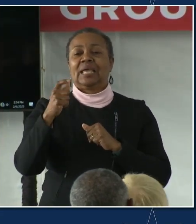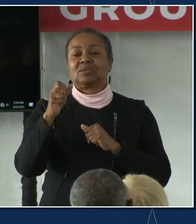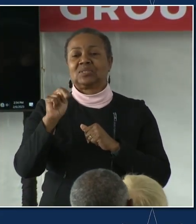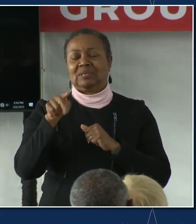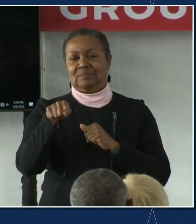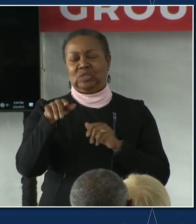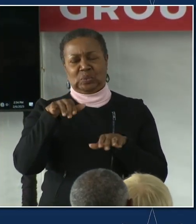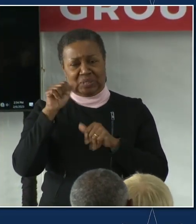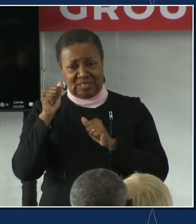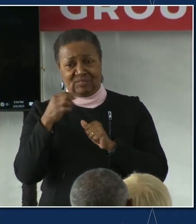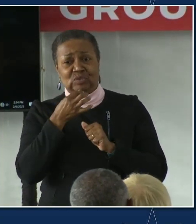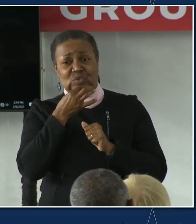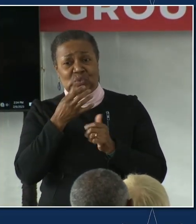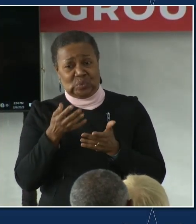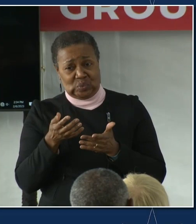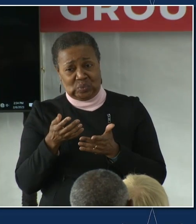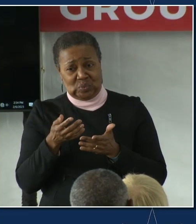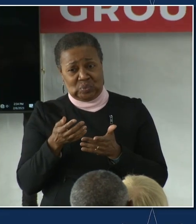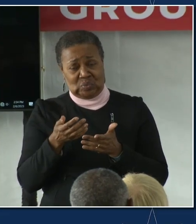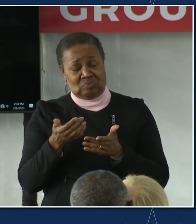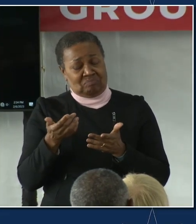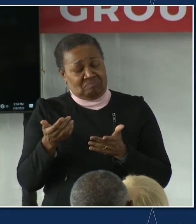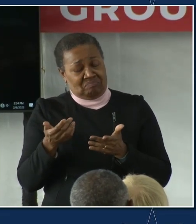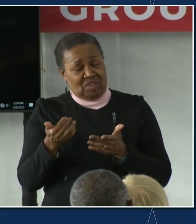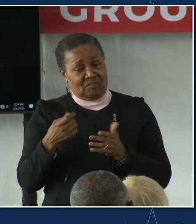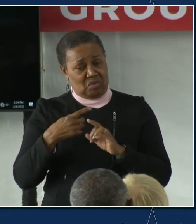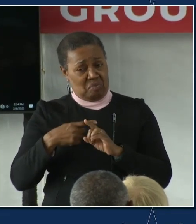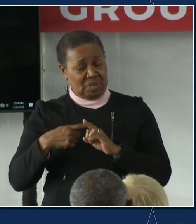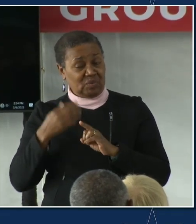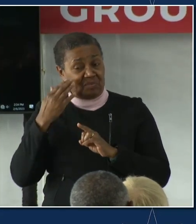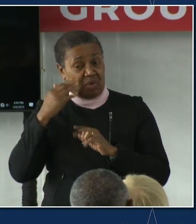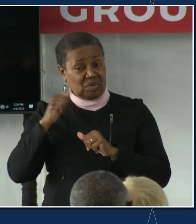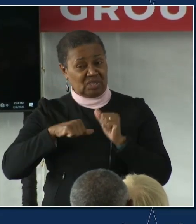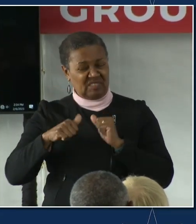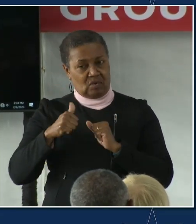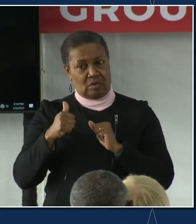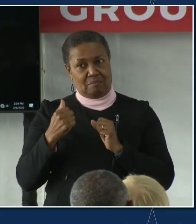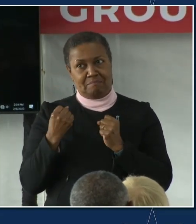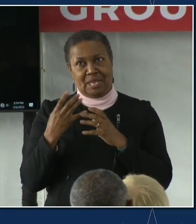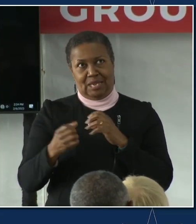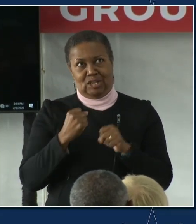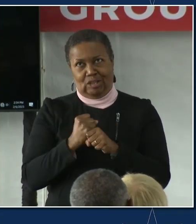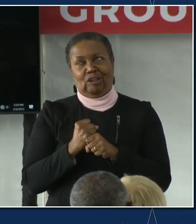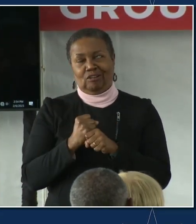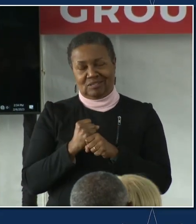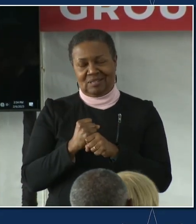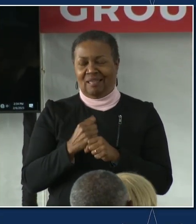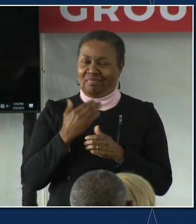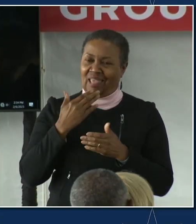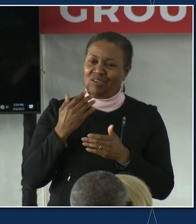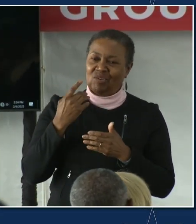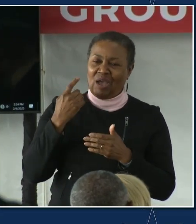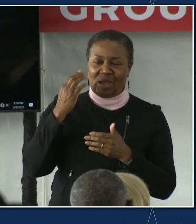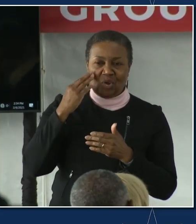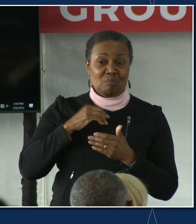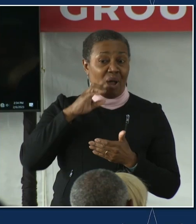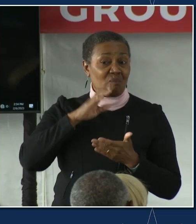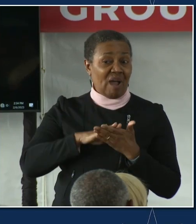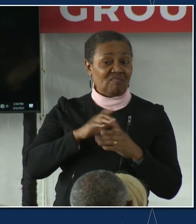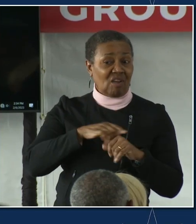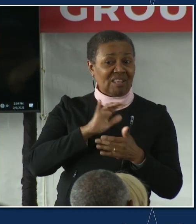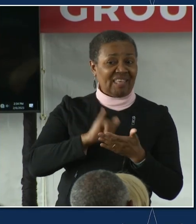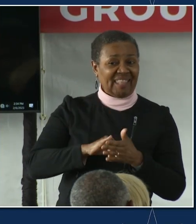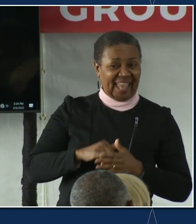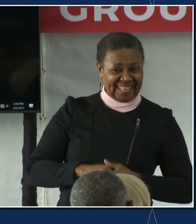Leslie Harrison, you're leaving in a couple months. Obviously, we've known each other for a couple decades, and I think you've probably known my wife longer than